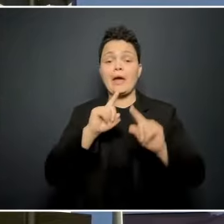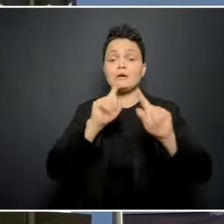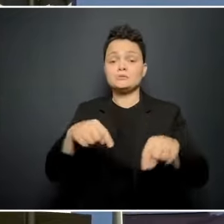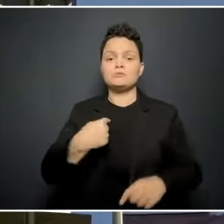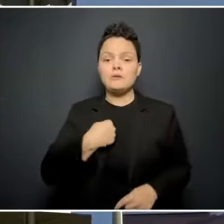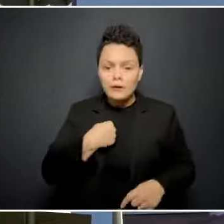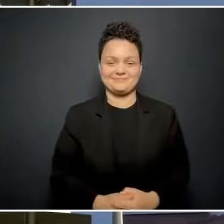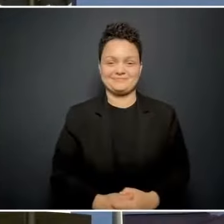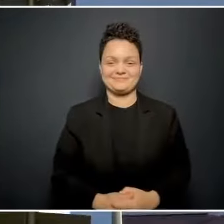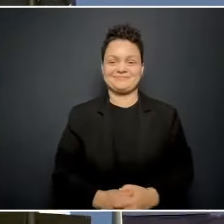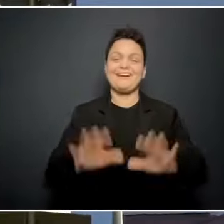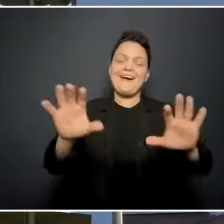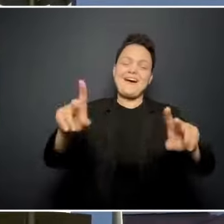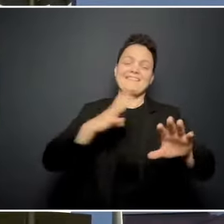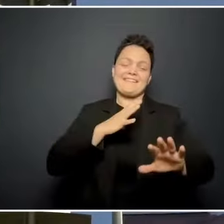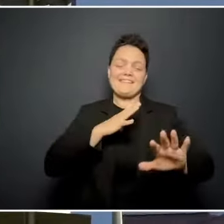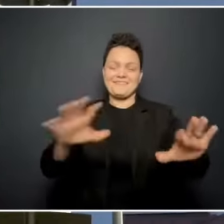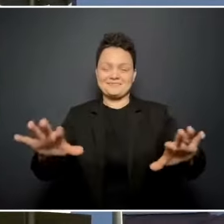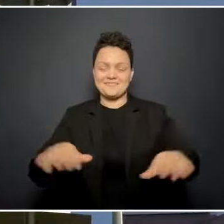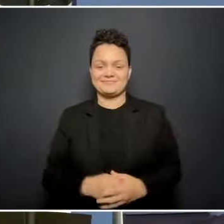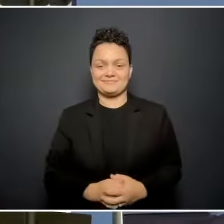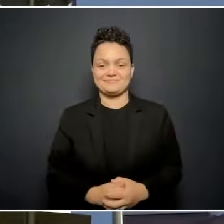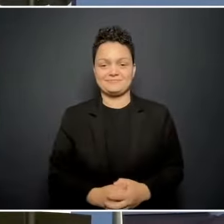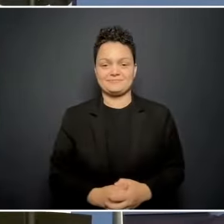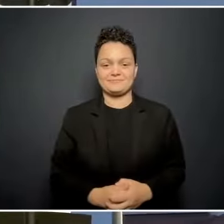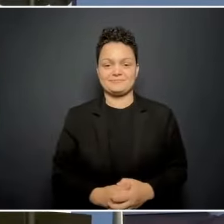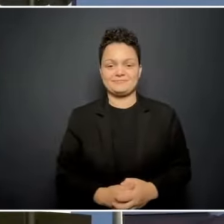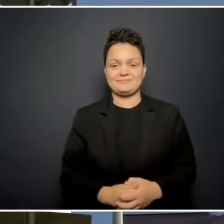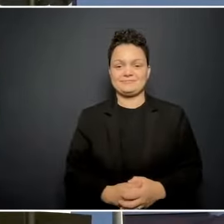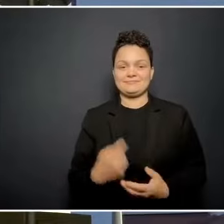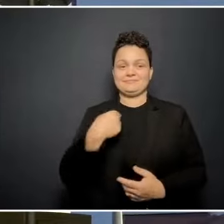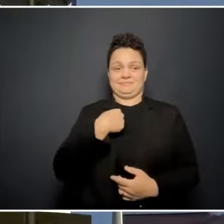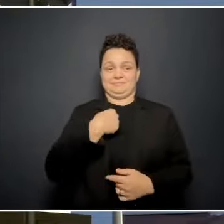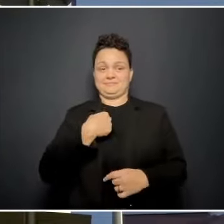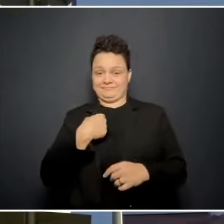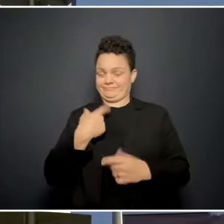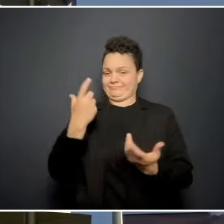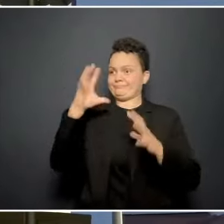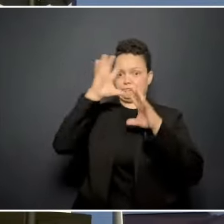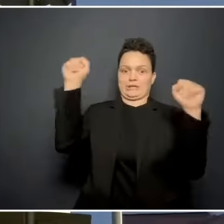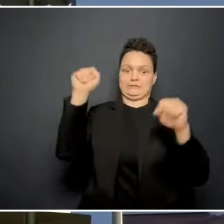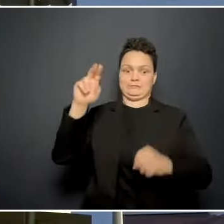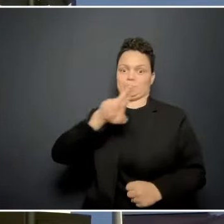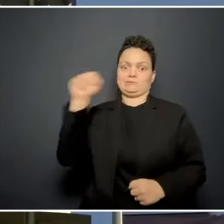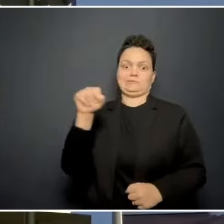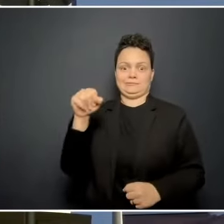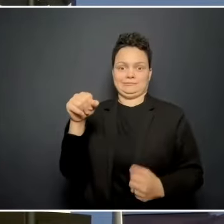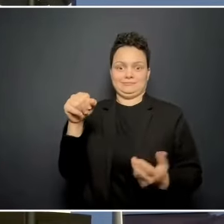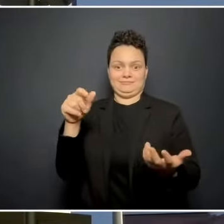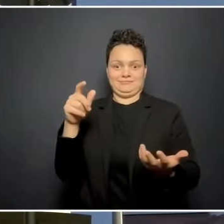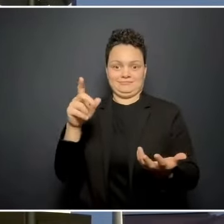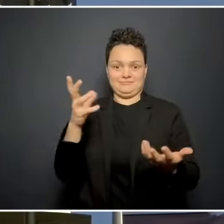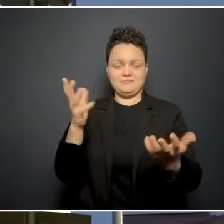again. I'm the sitting president of the United States of America, no small part because of you. Not a joke. In